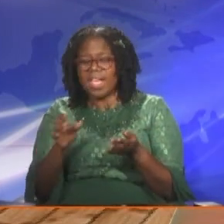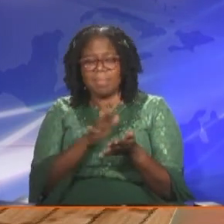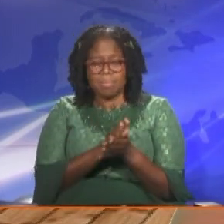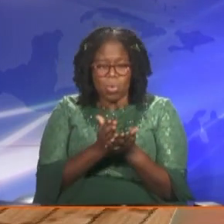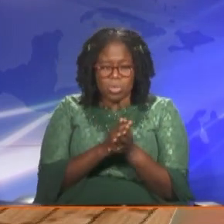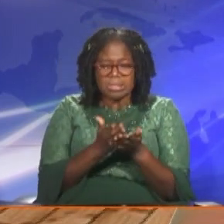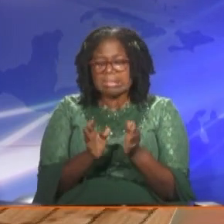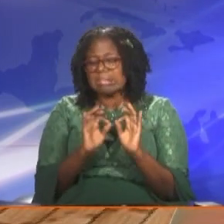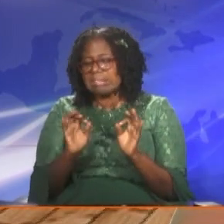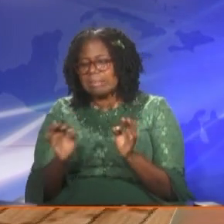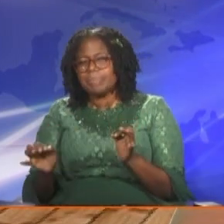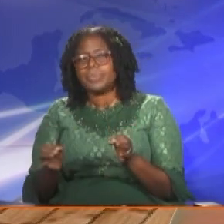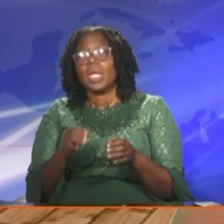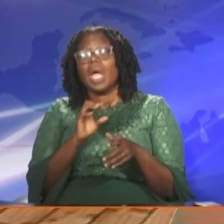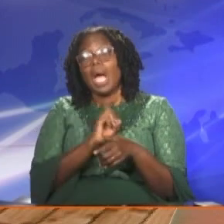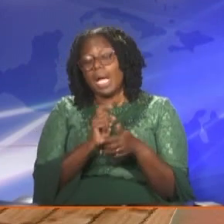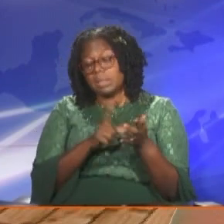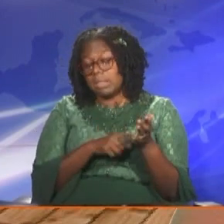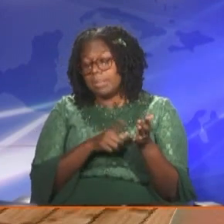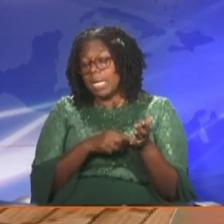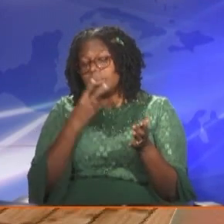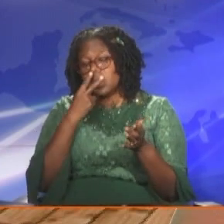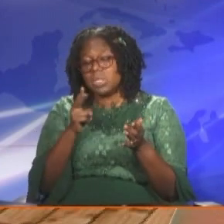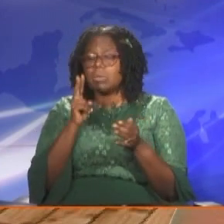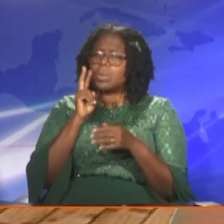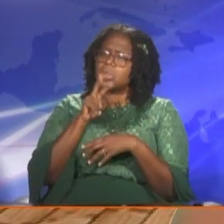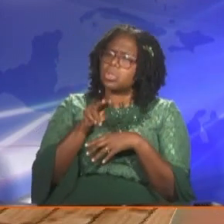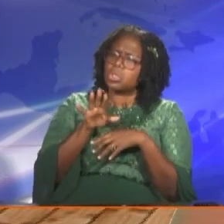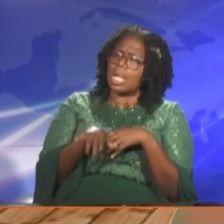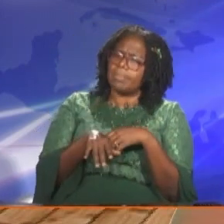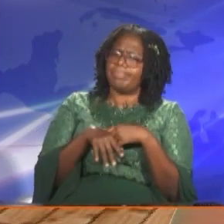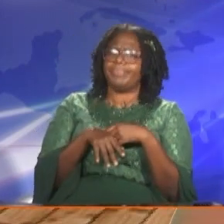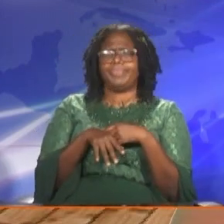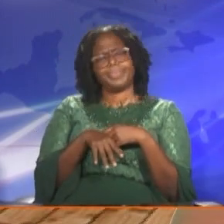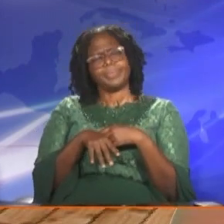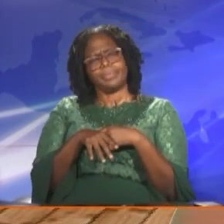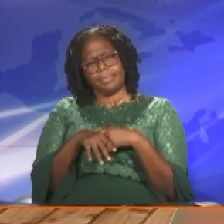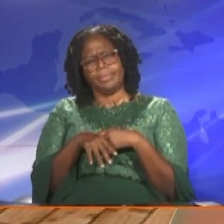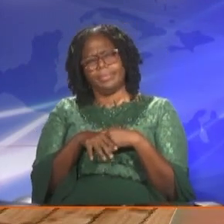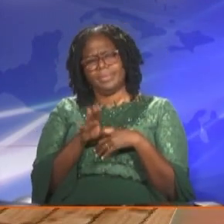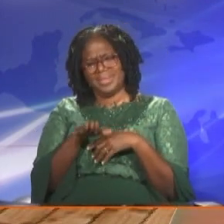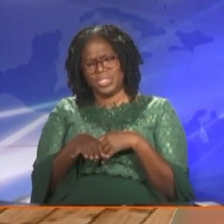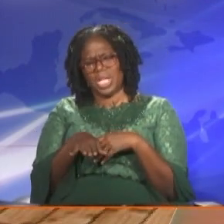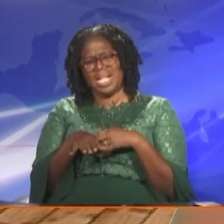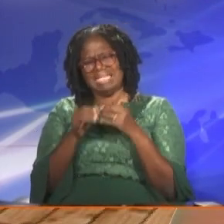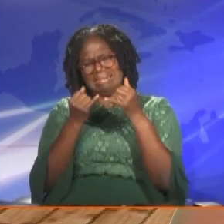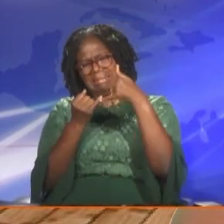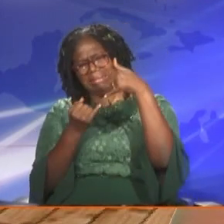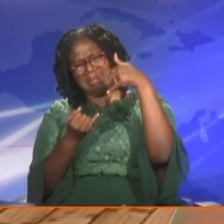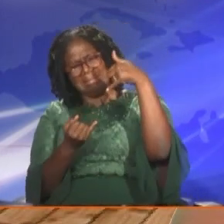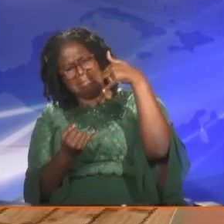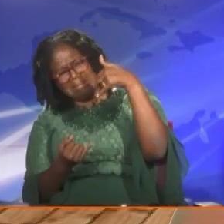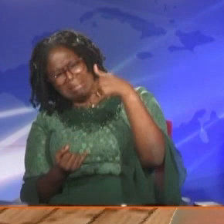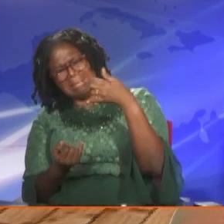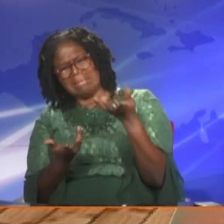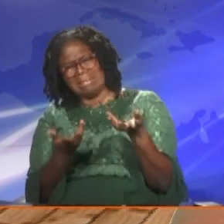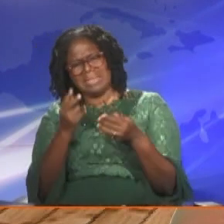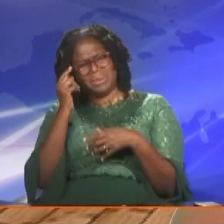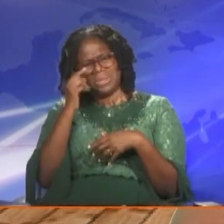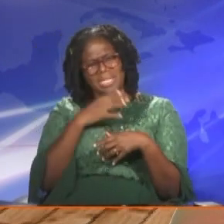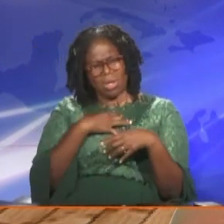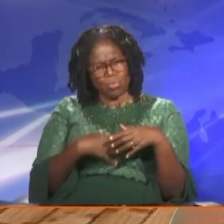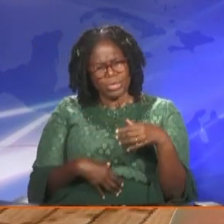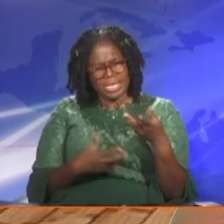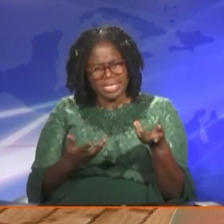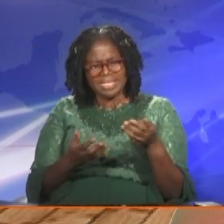they look malnourished. I mean, teachers, I've been a teacher for many years, and you know the students in your classroom, and you